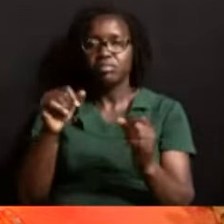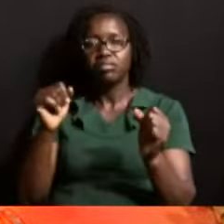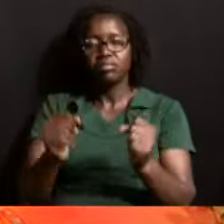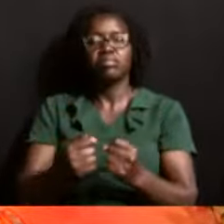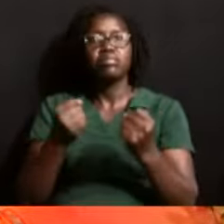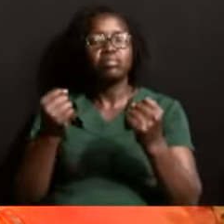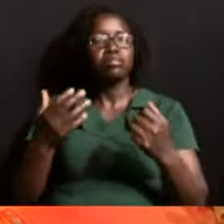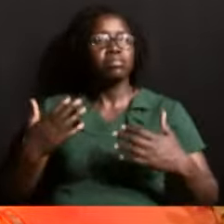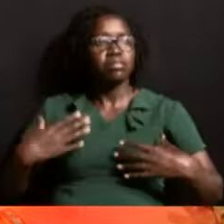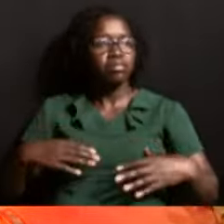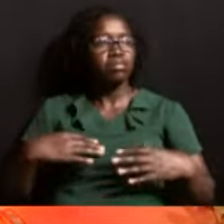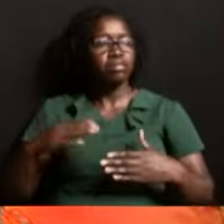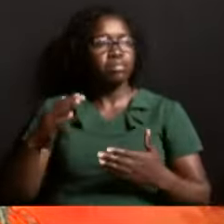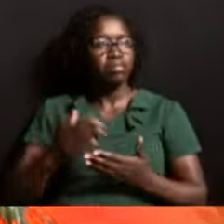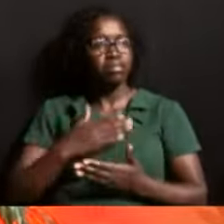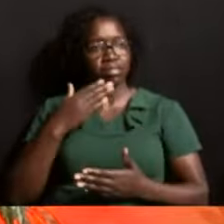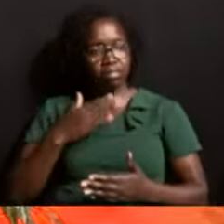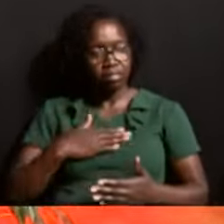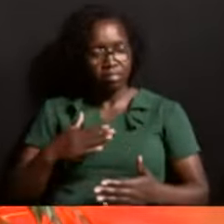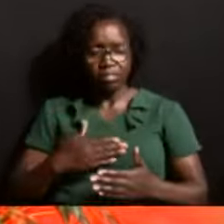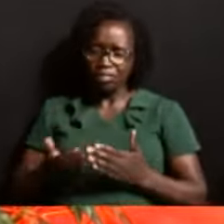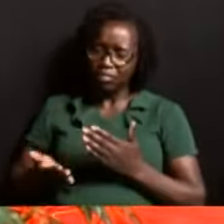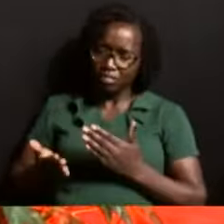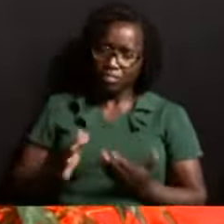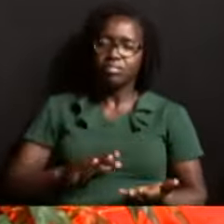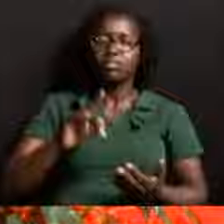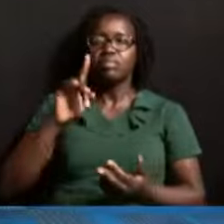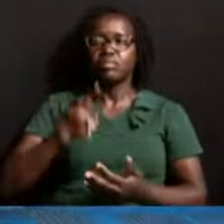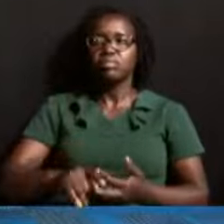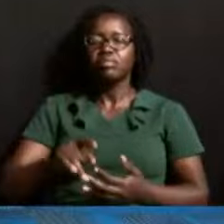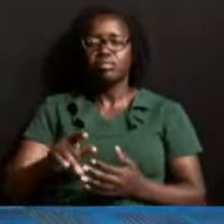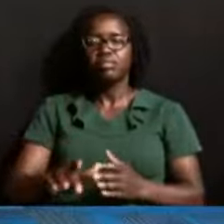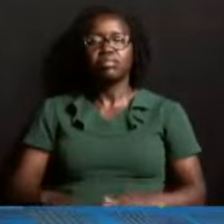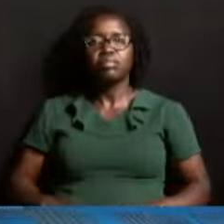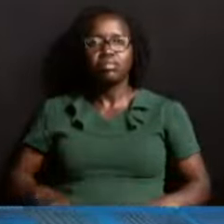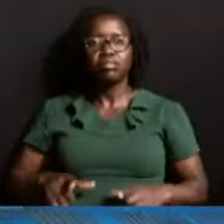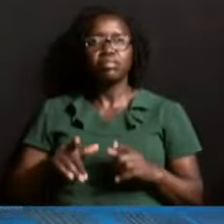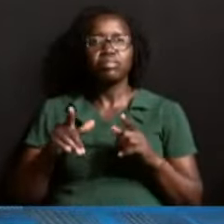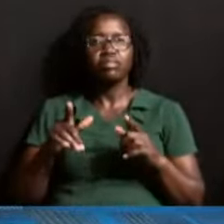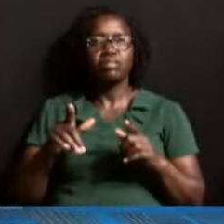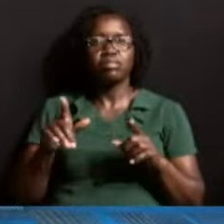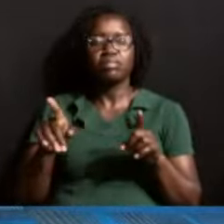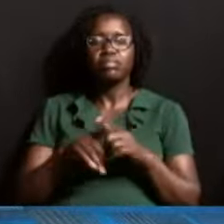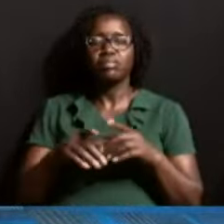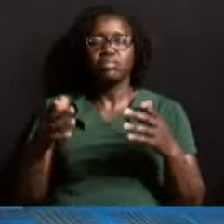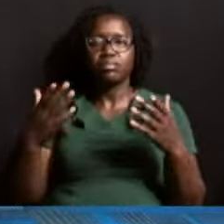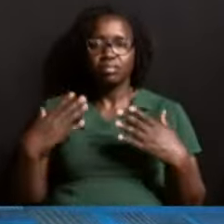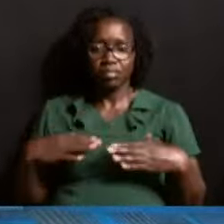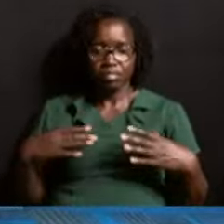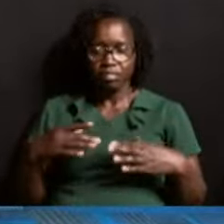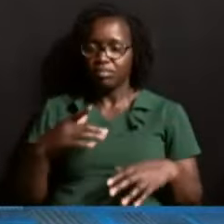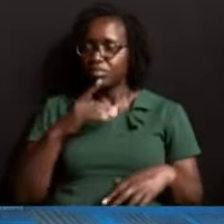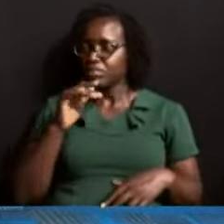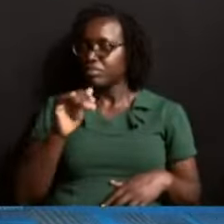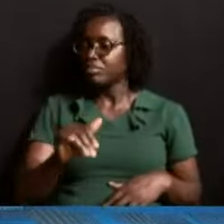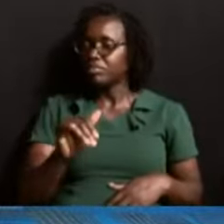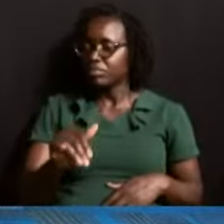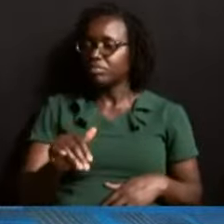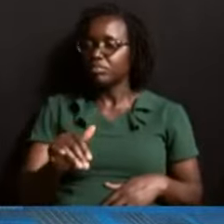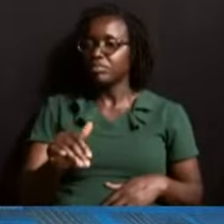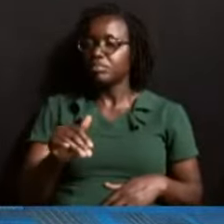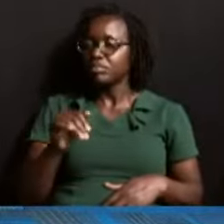beings, somebody had to come and live life like a human being so that